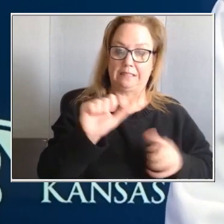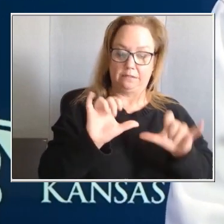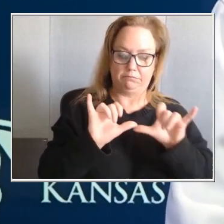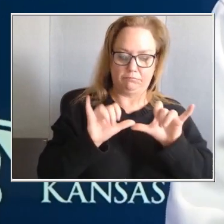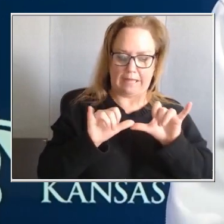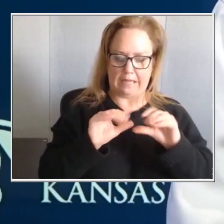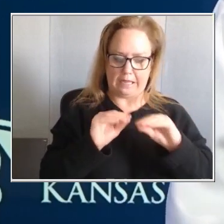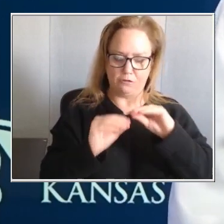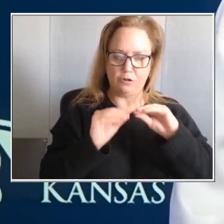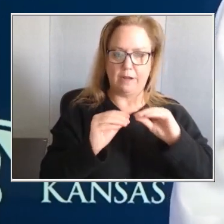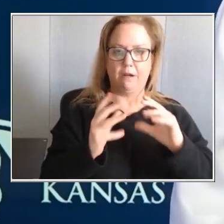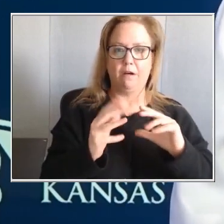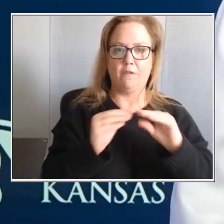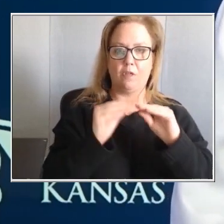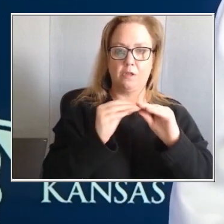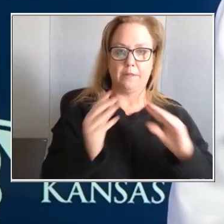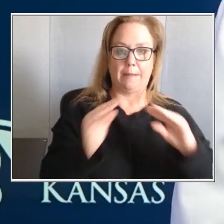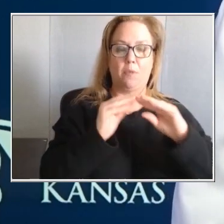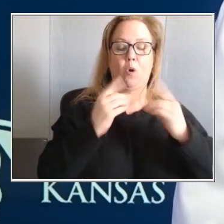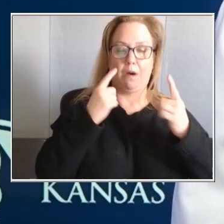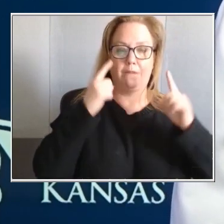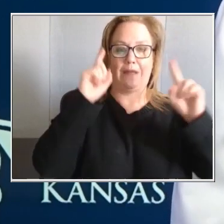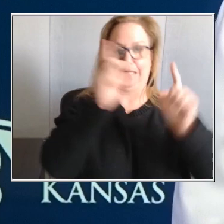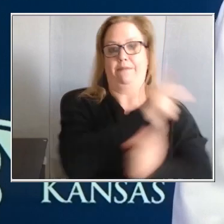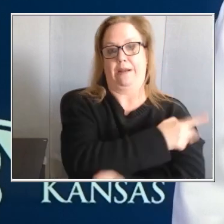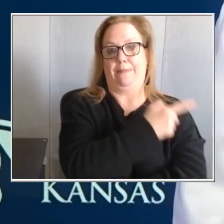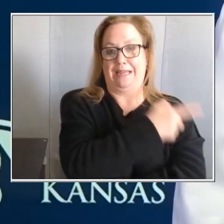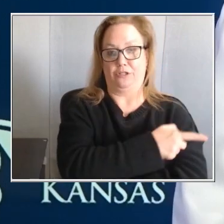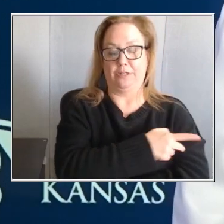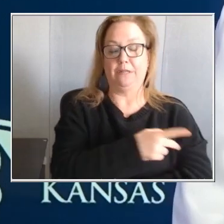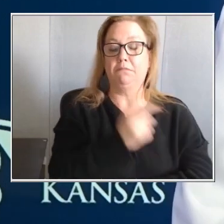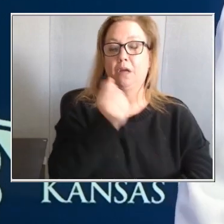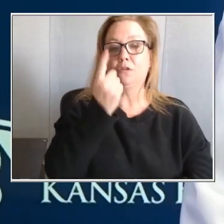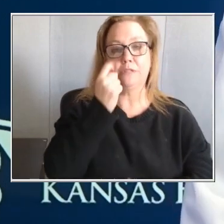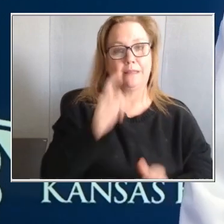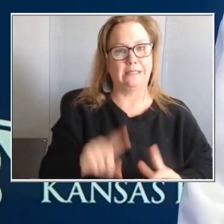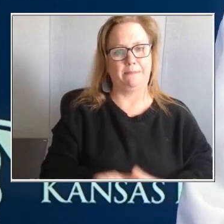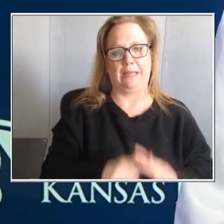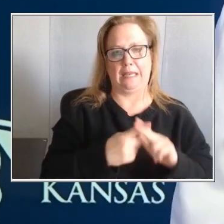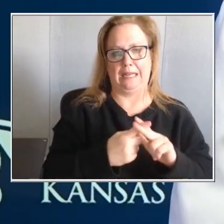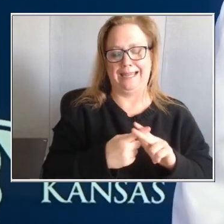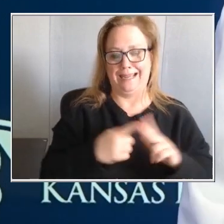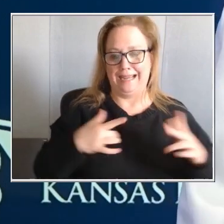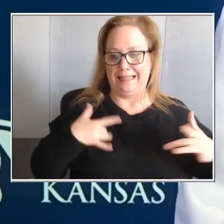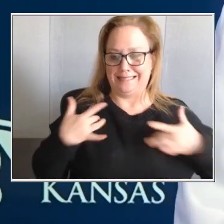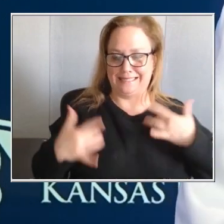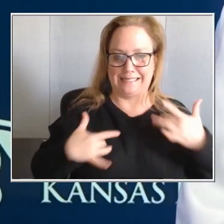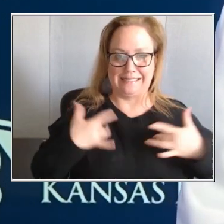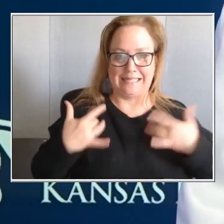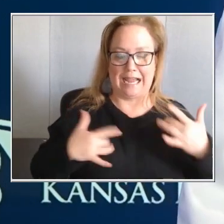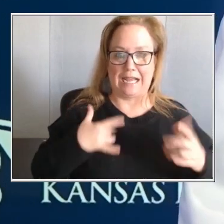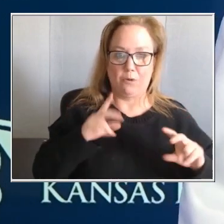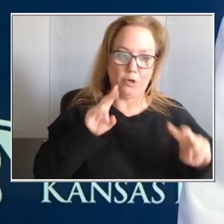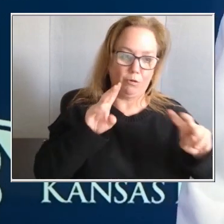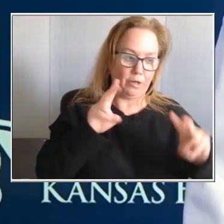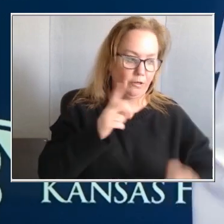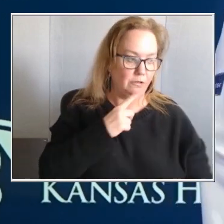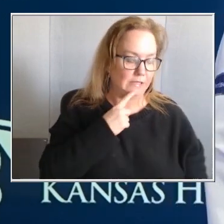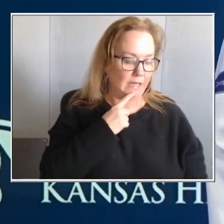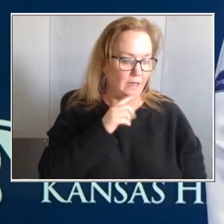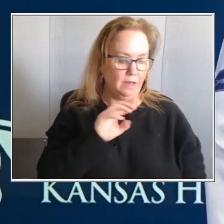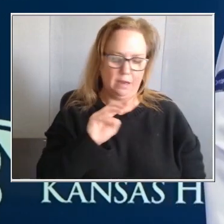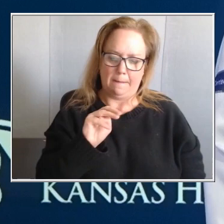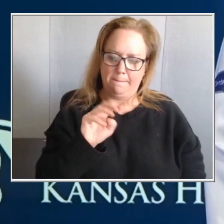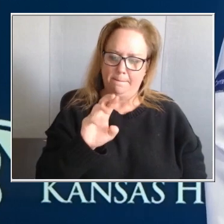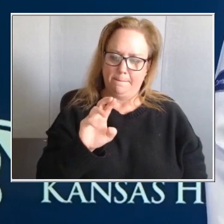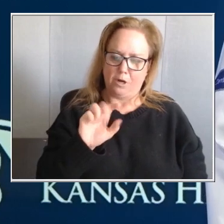they will be more effective in patients. This is just the beginning. And so this is an exciting signal. When you look at that and you say, well, Dr. McGurk, you said